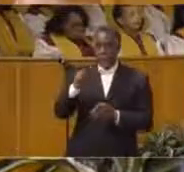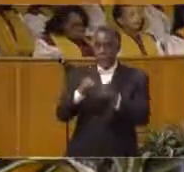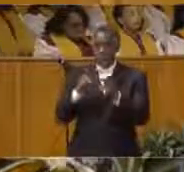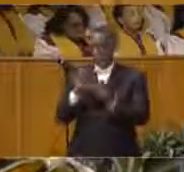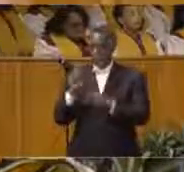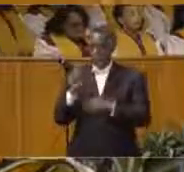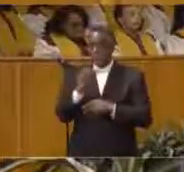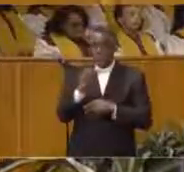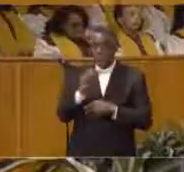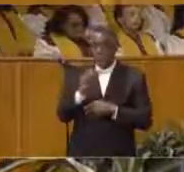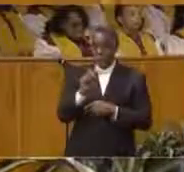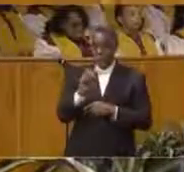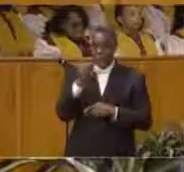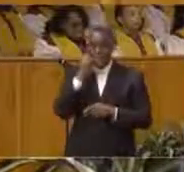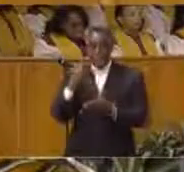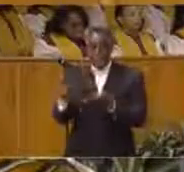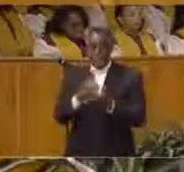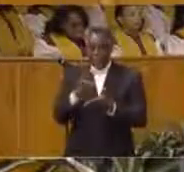If you earned